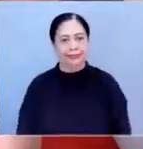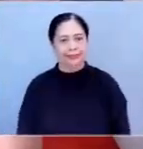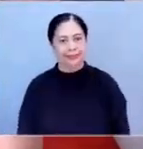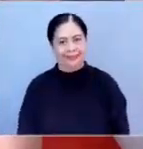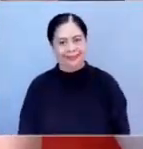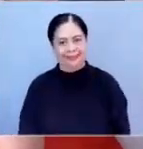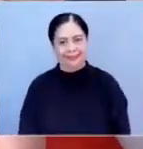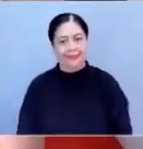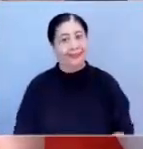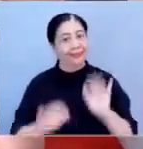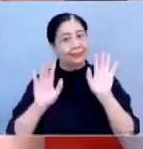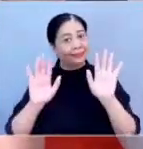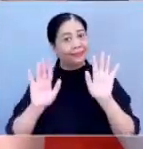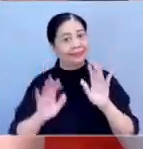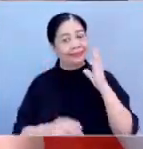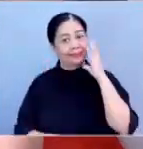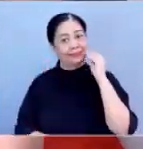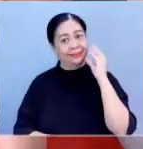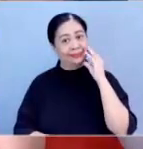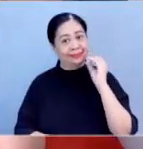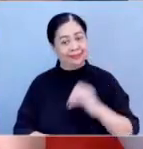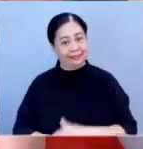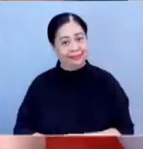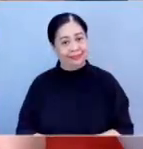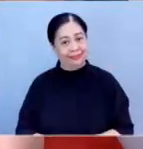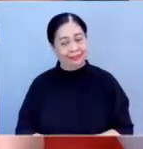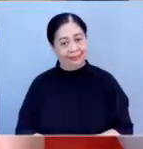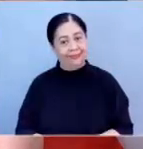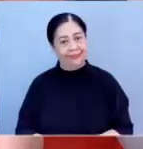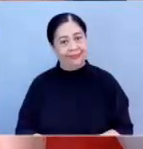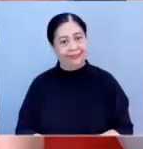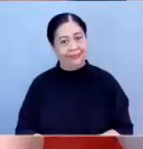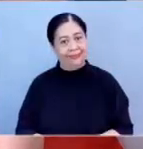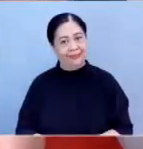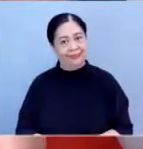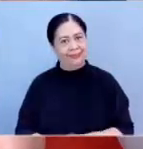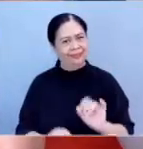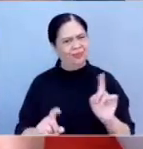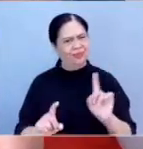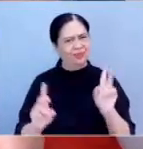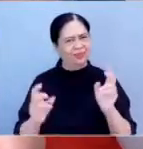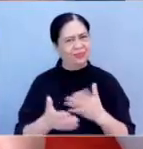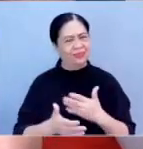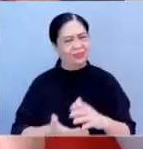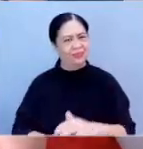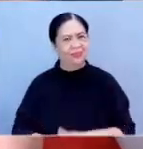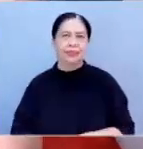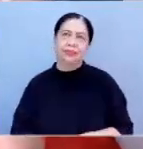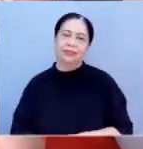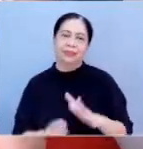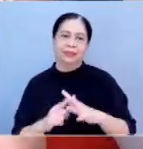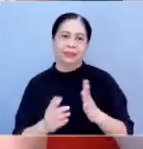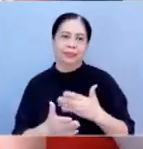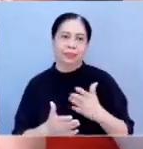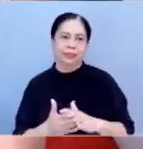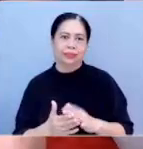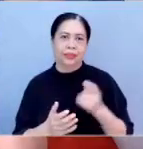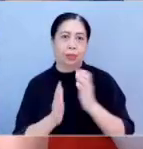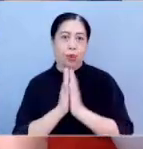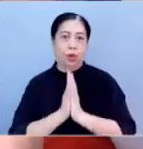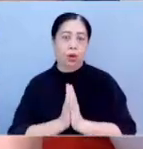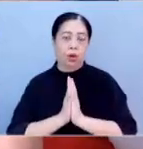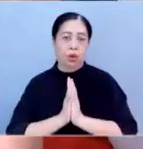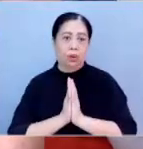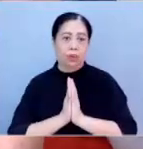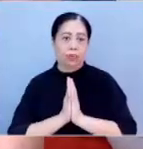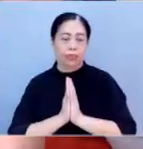And that was an amazing experience too. I can tell from what you're talking. What did you sing there? Oh, okay. So I started singing the prayer. That's